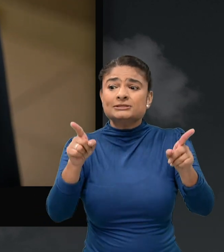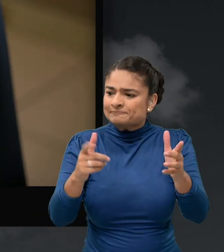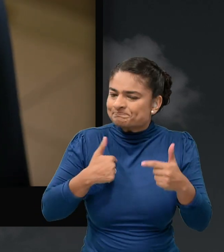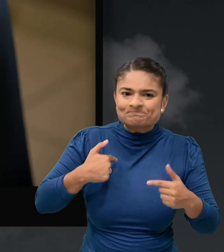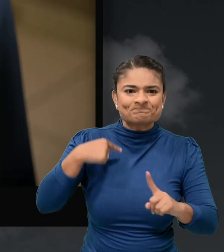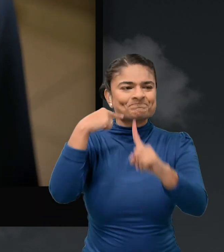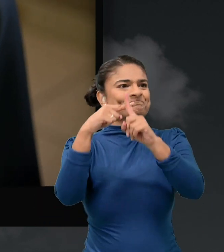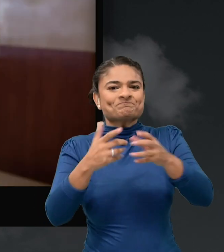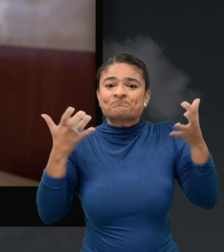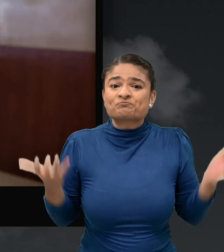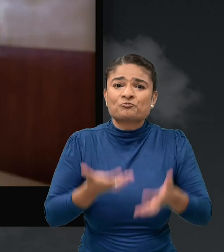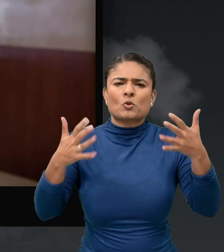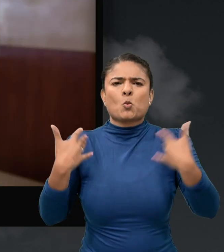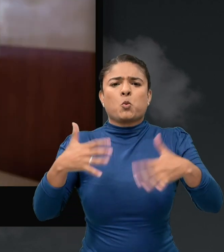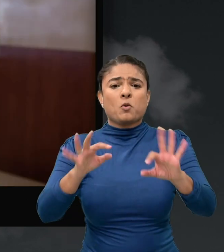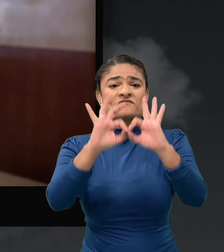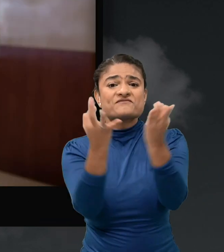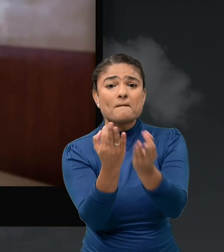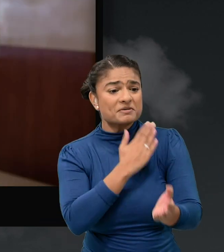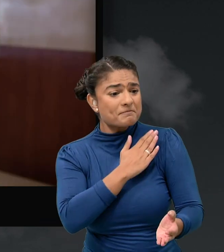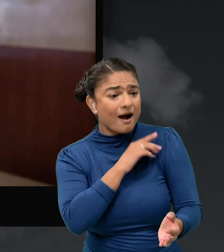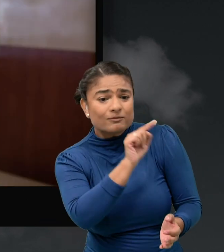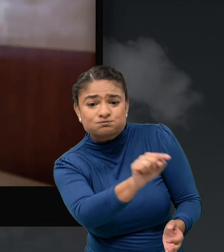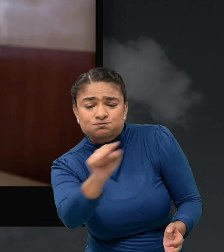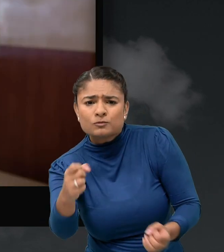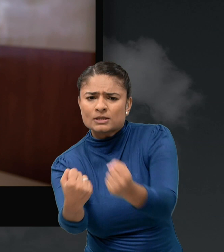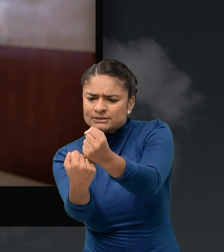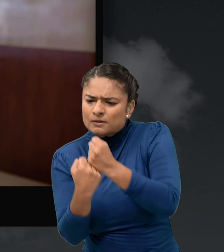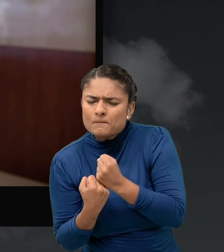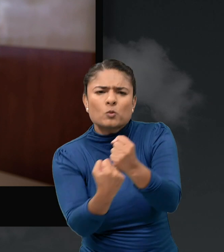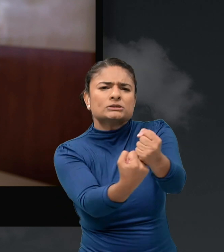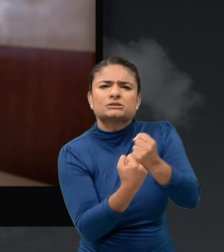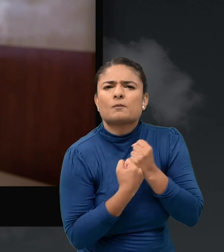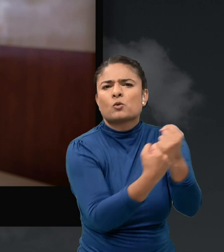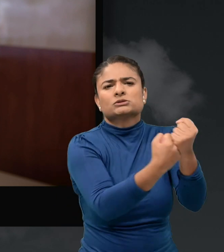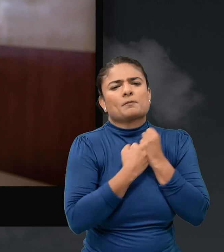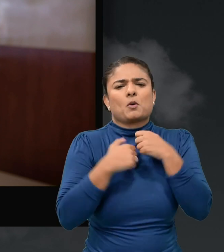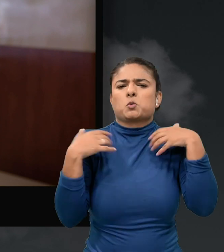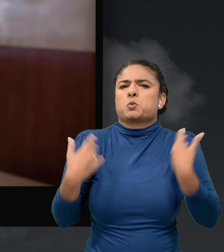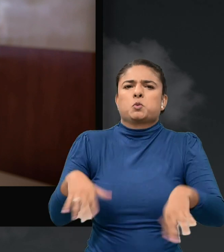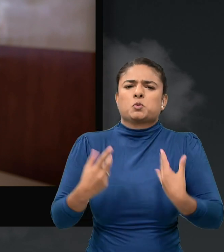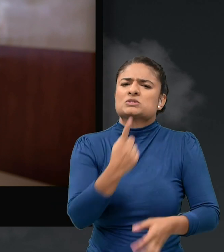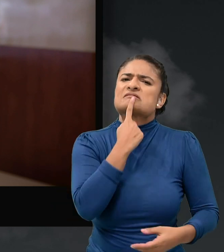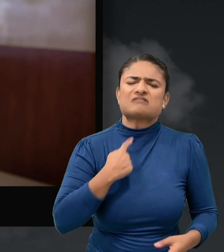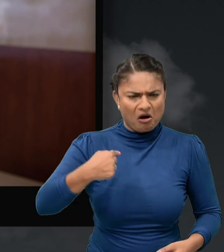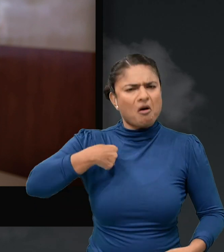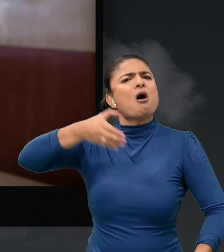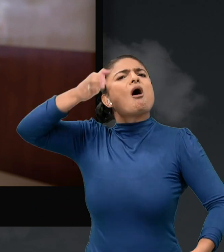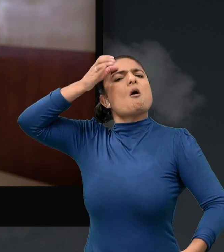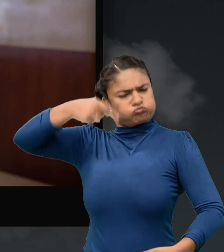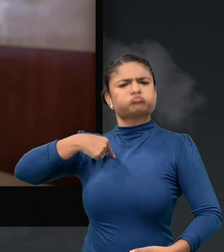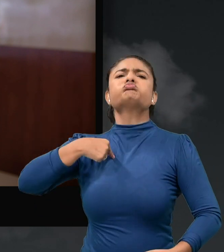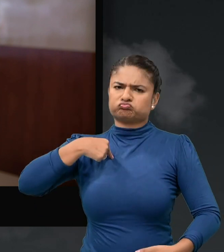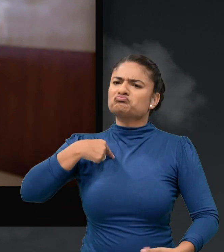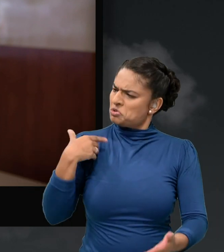kgothaletsa holo ke le lapa leso le tsamaileng le ntshwara ka letsoho le mpolella